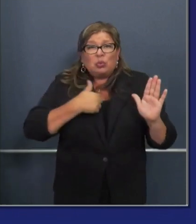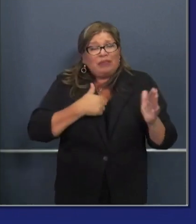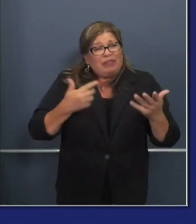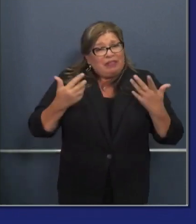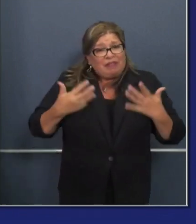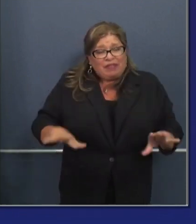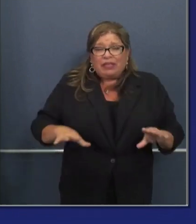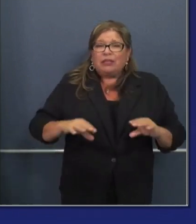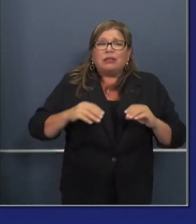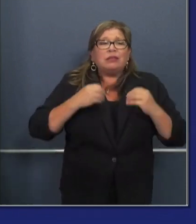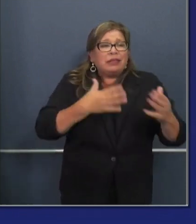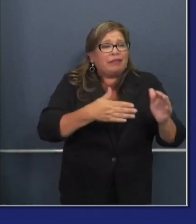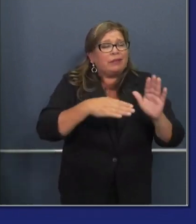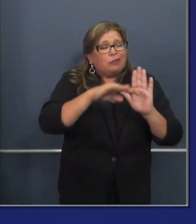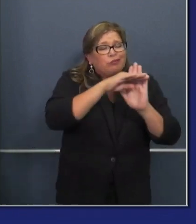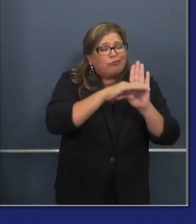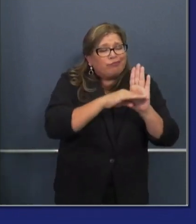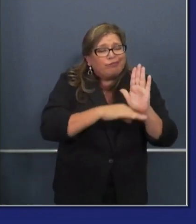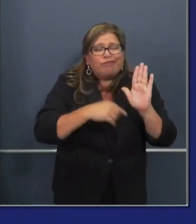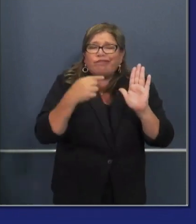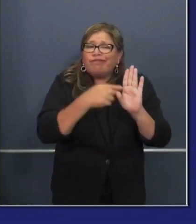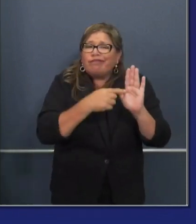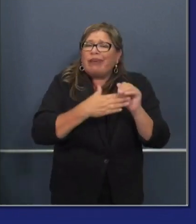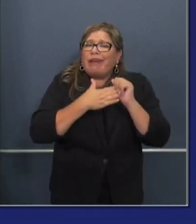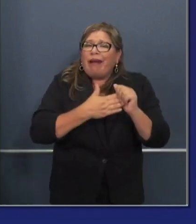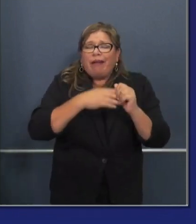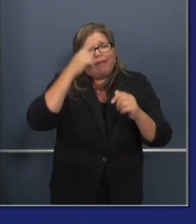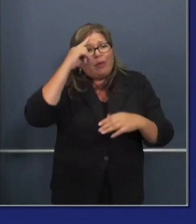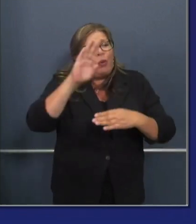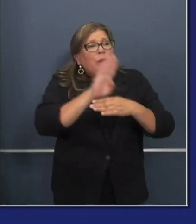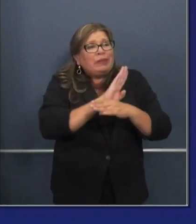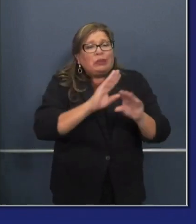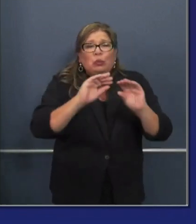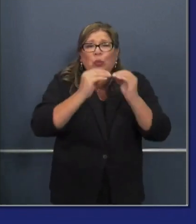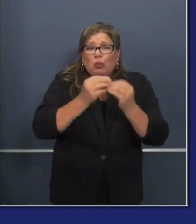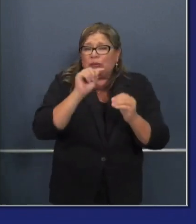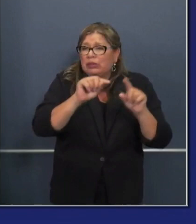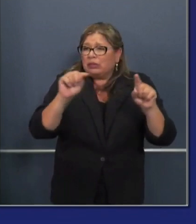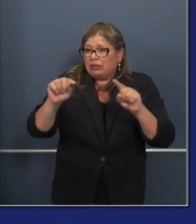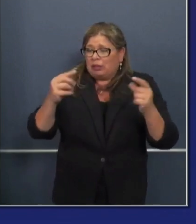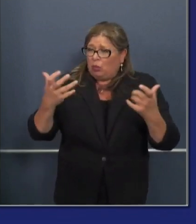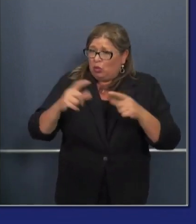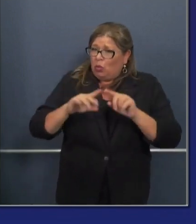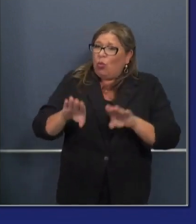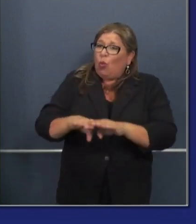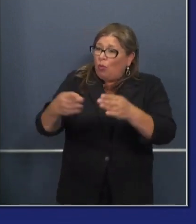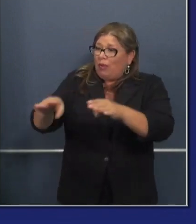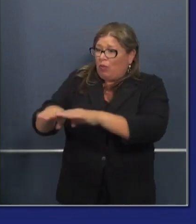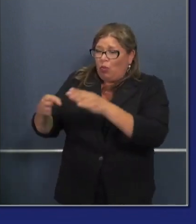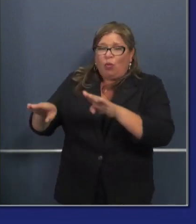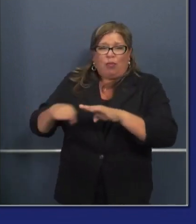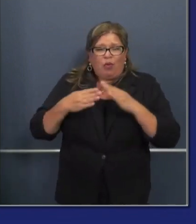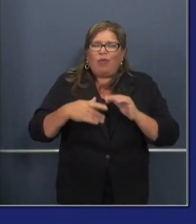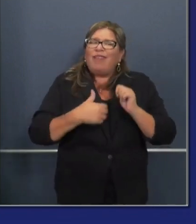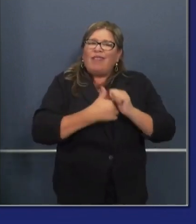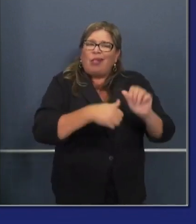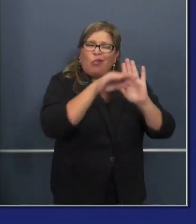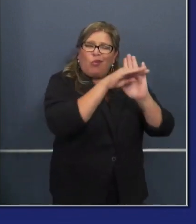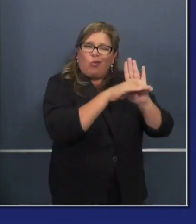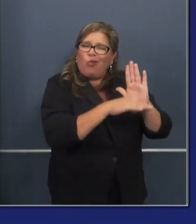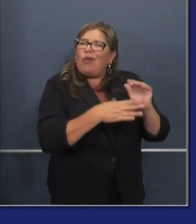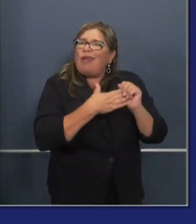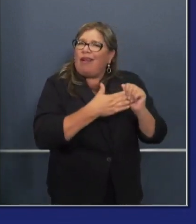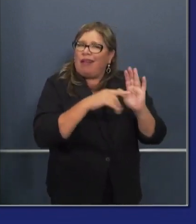guidelines around developing strategies to safely reopen this economy since the beginning of the pandemic. We now